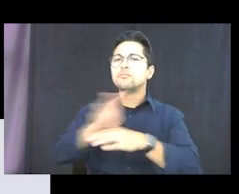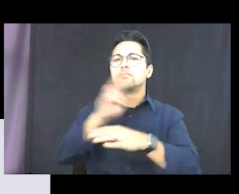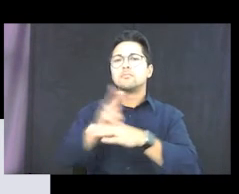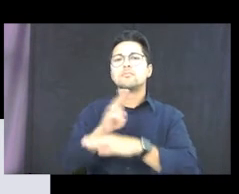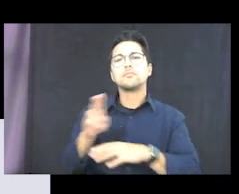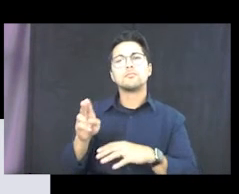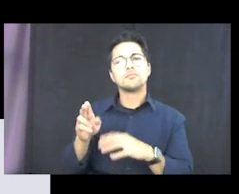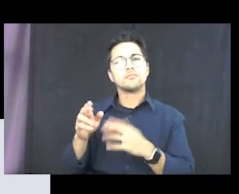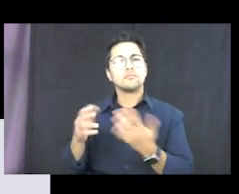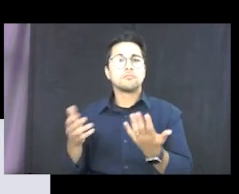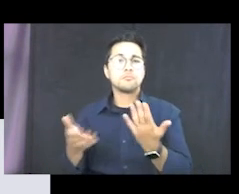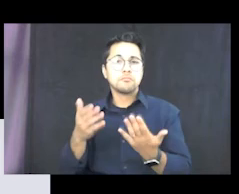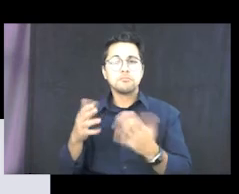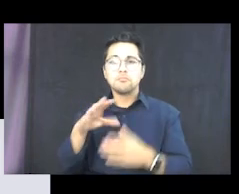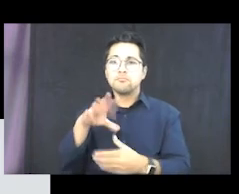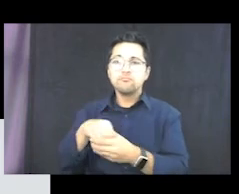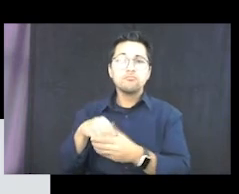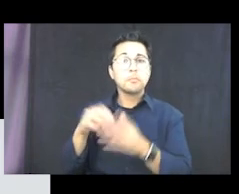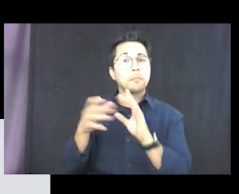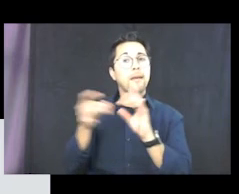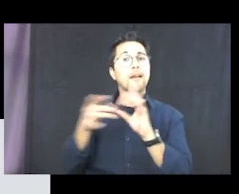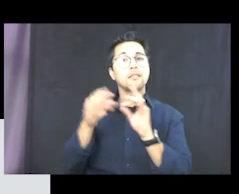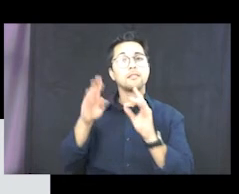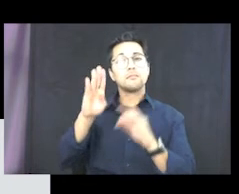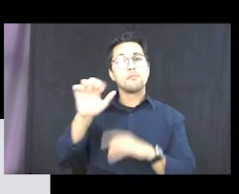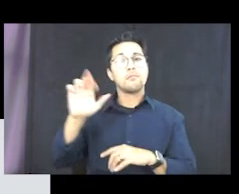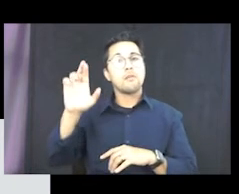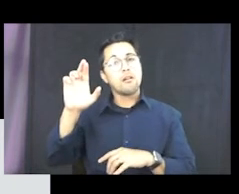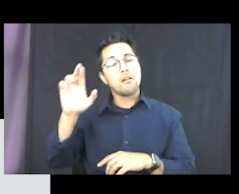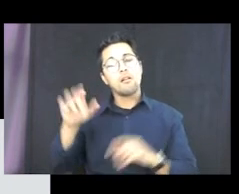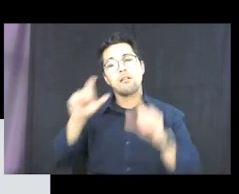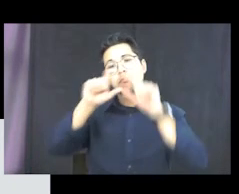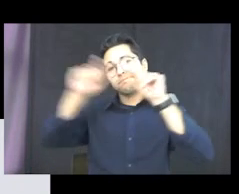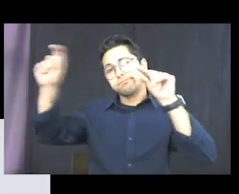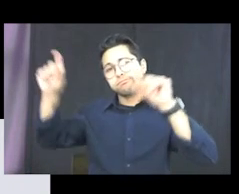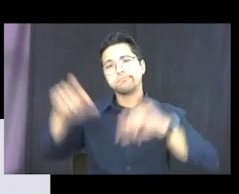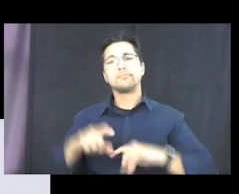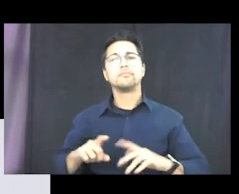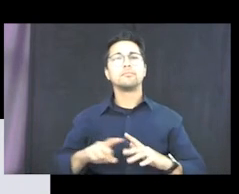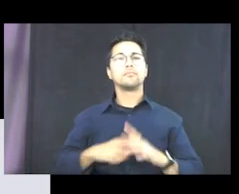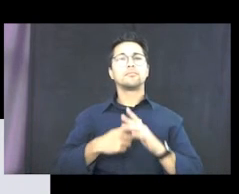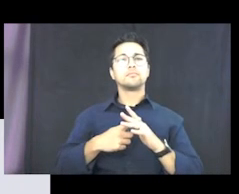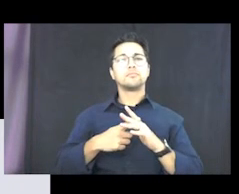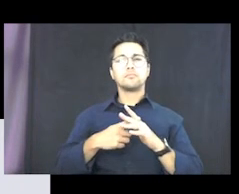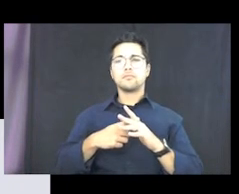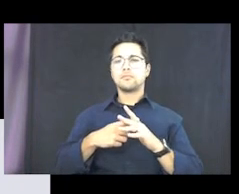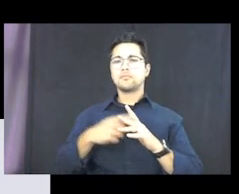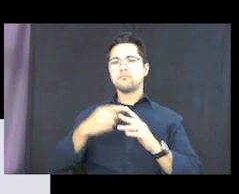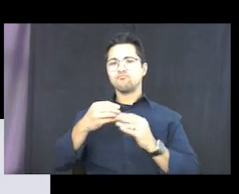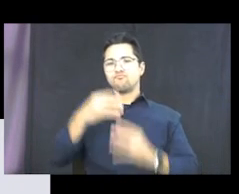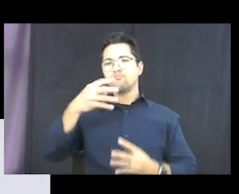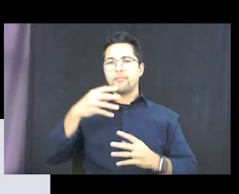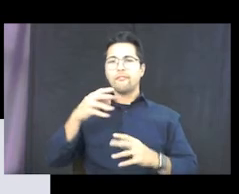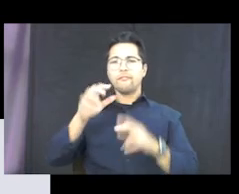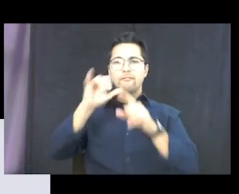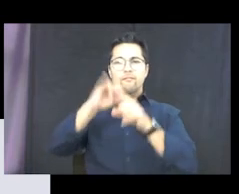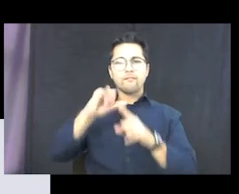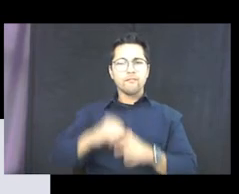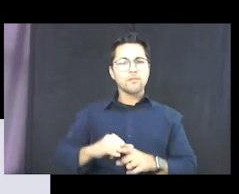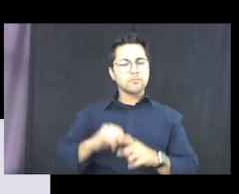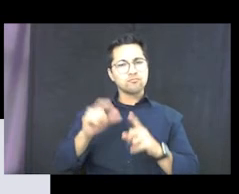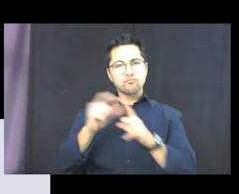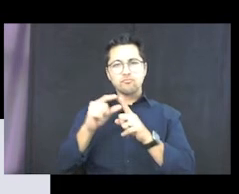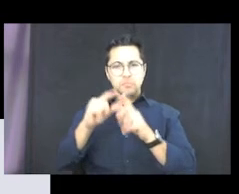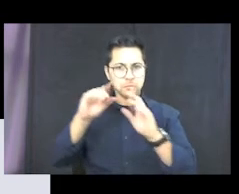sets. Maybe it includes a message bar, and the starter vocabulary sets are provided. A couple